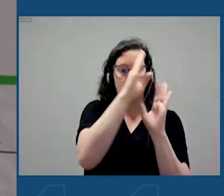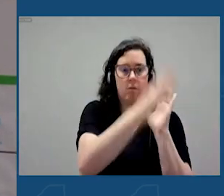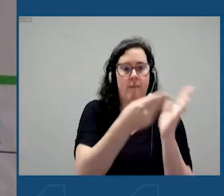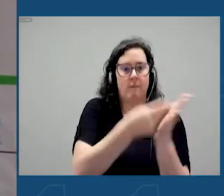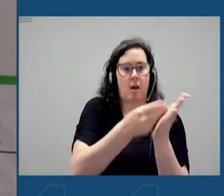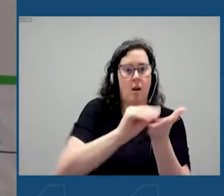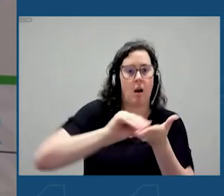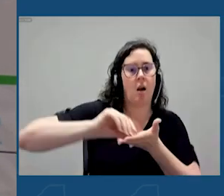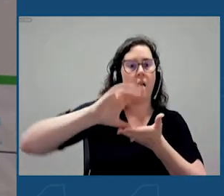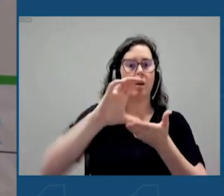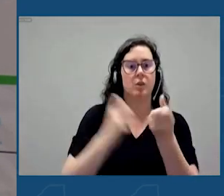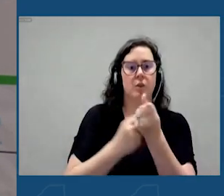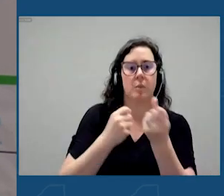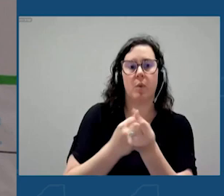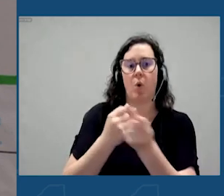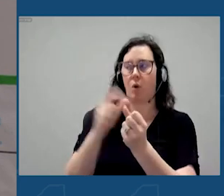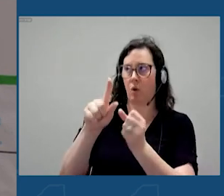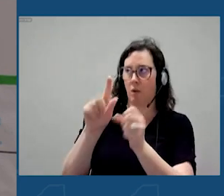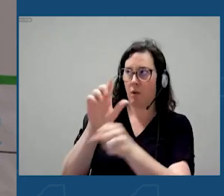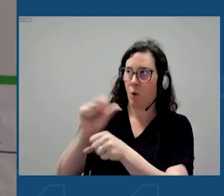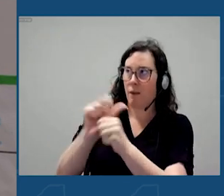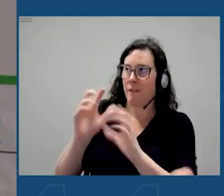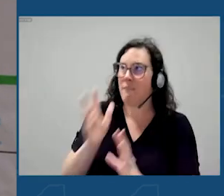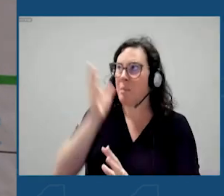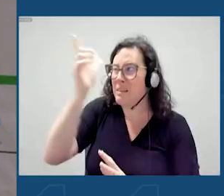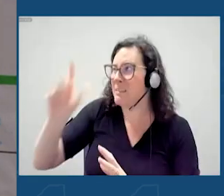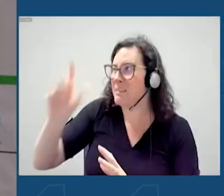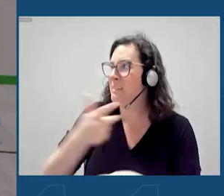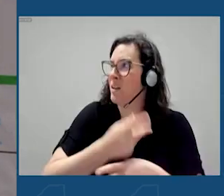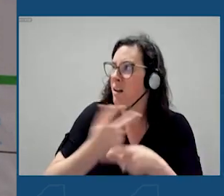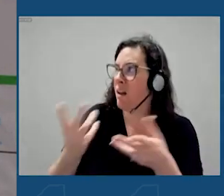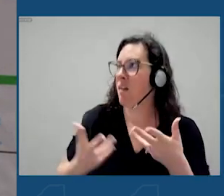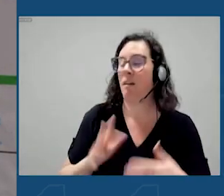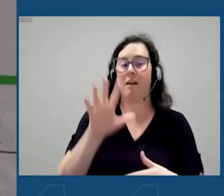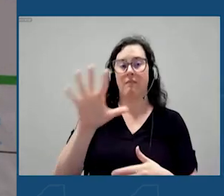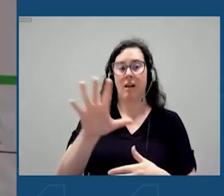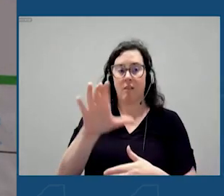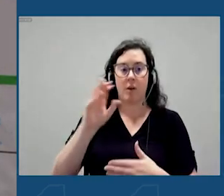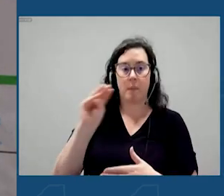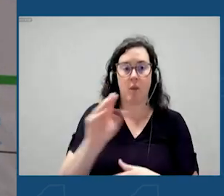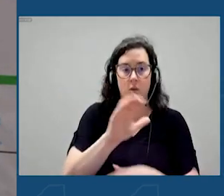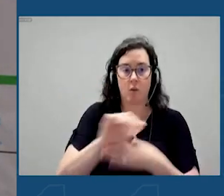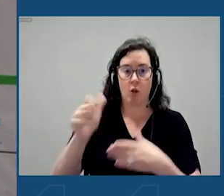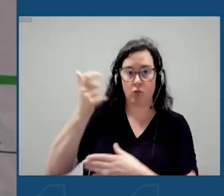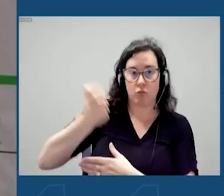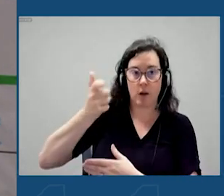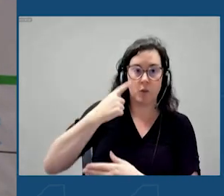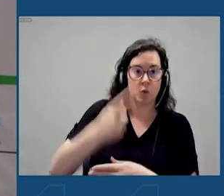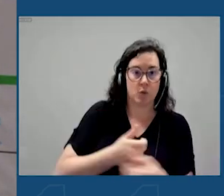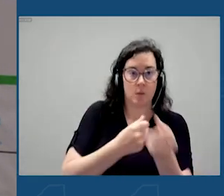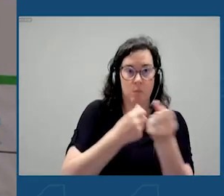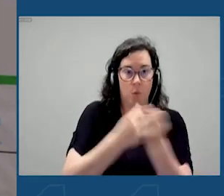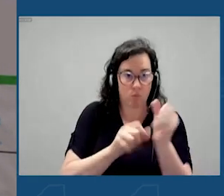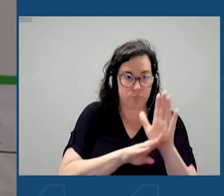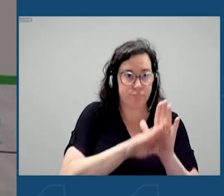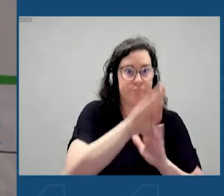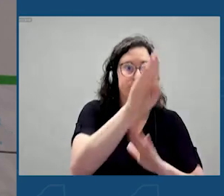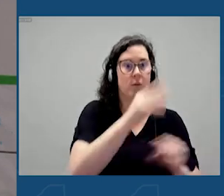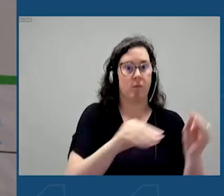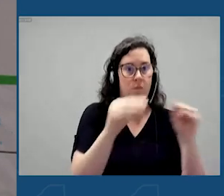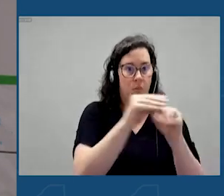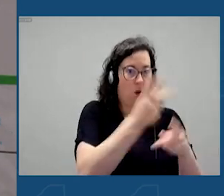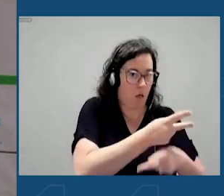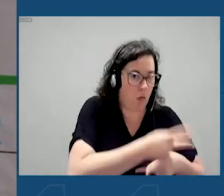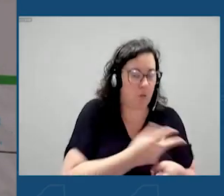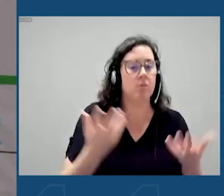working families seeking child care, establishing a $500 million grant program to support the development of child care workforce, the creation of a